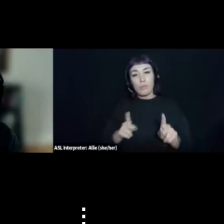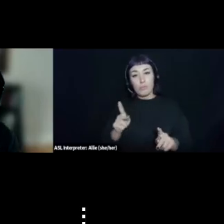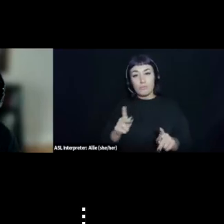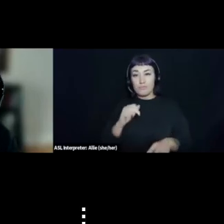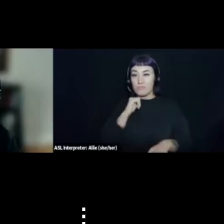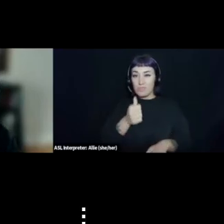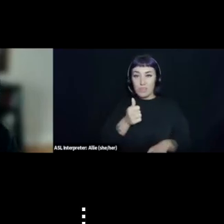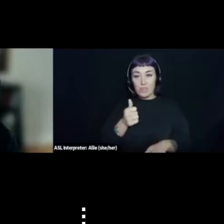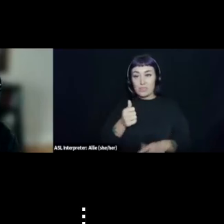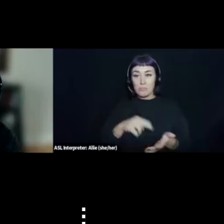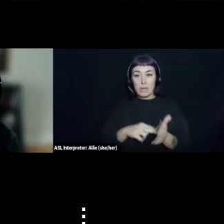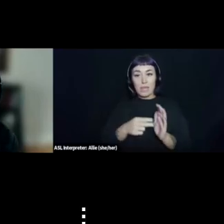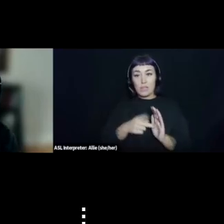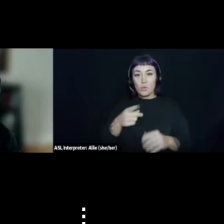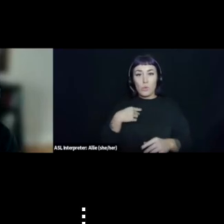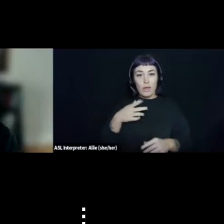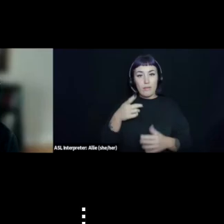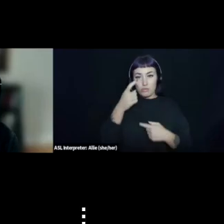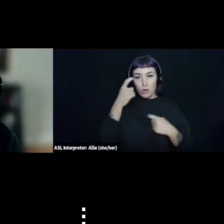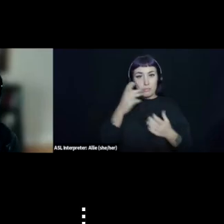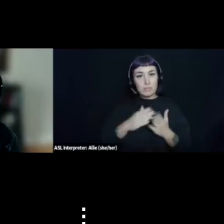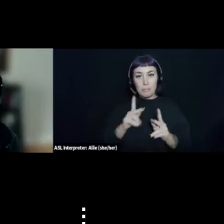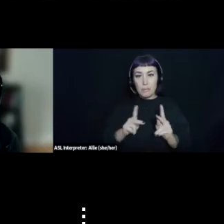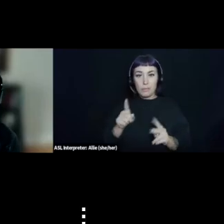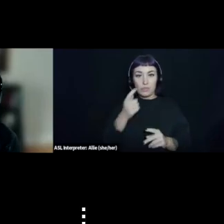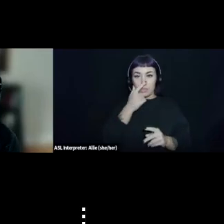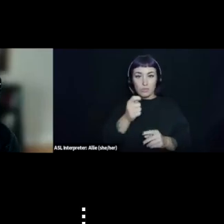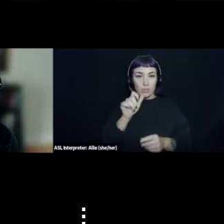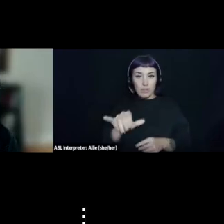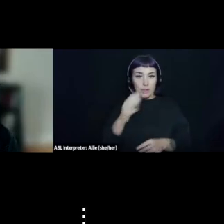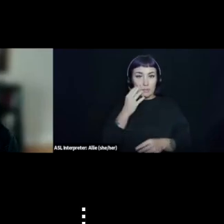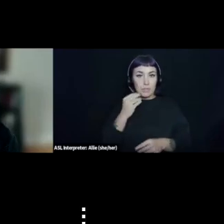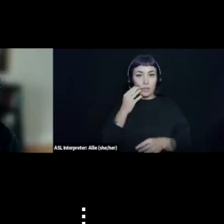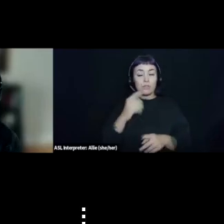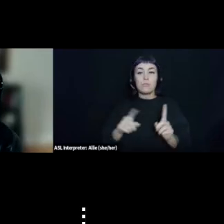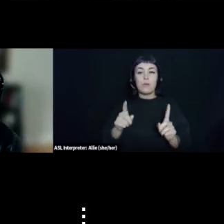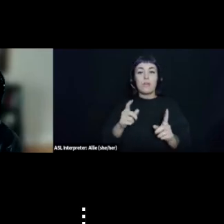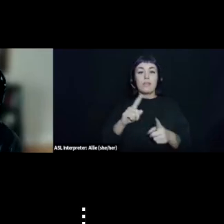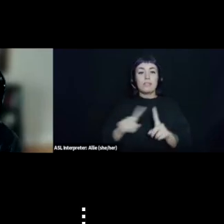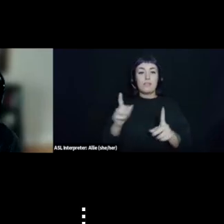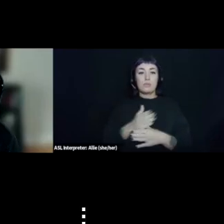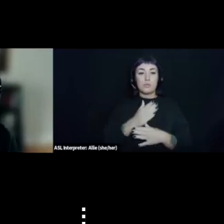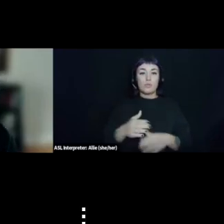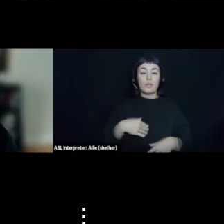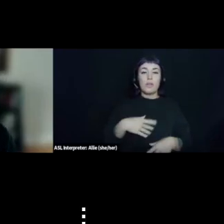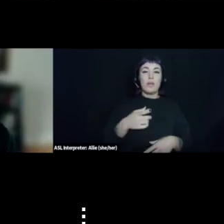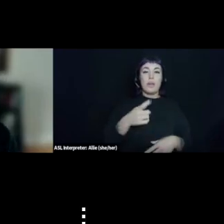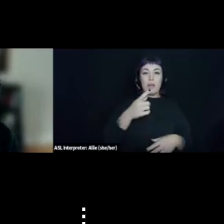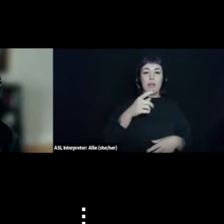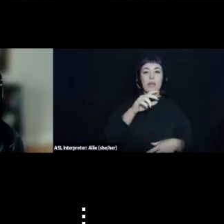doesn't necessarily mean that you have sexual trauma. Some people are just interested in it. But the difference between consensual